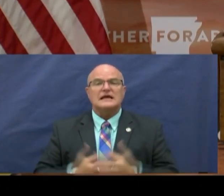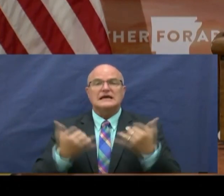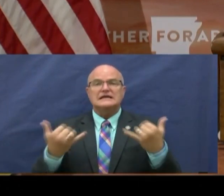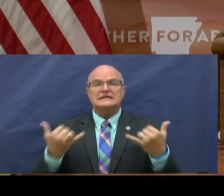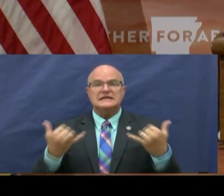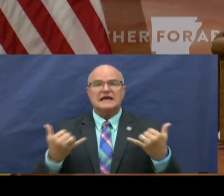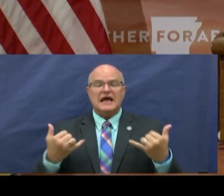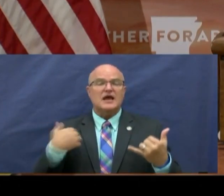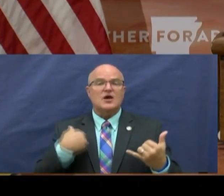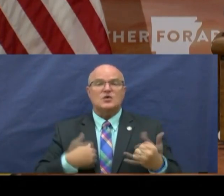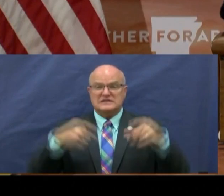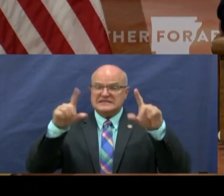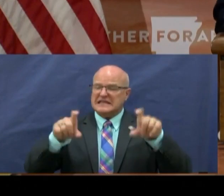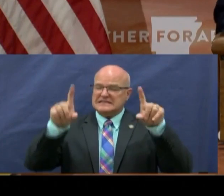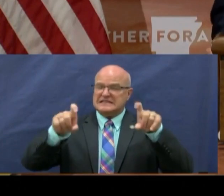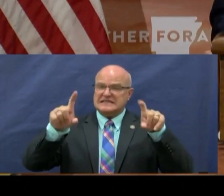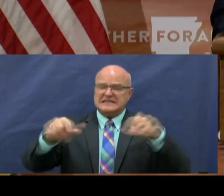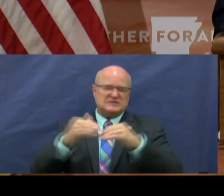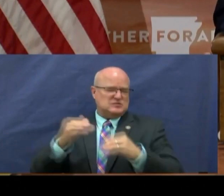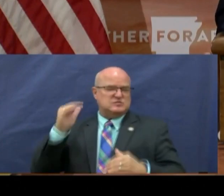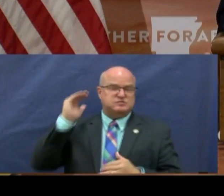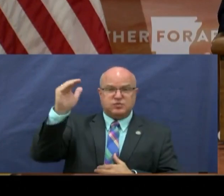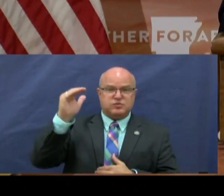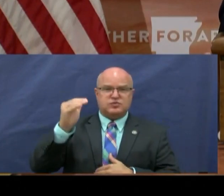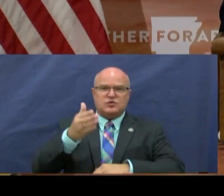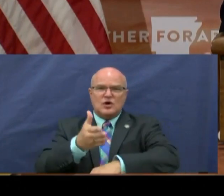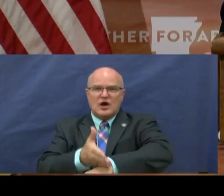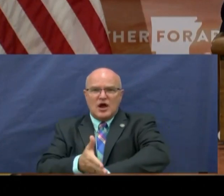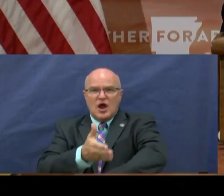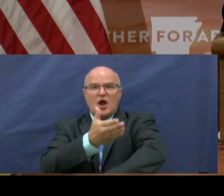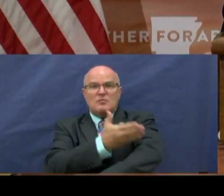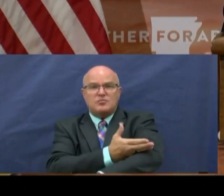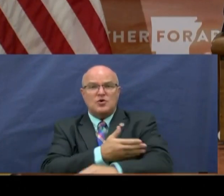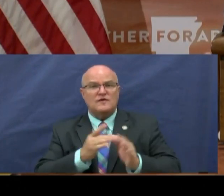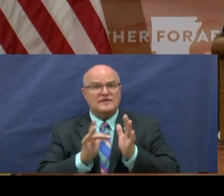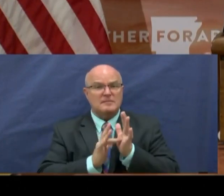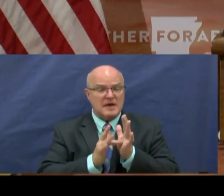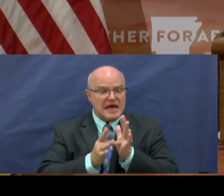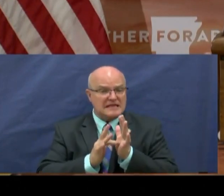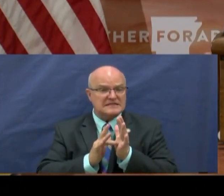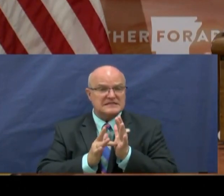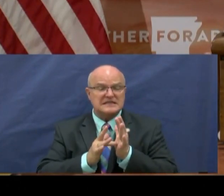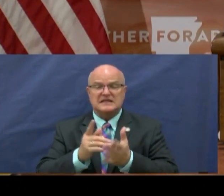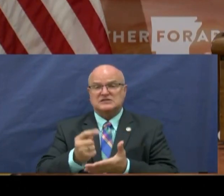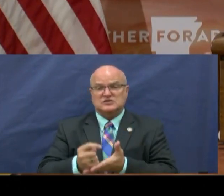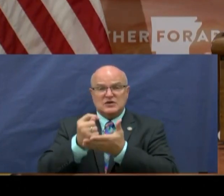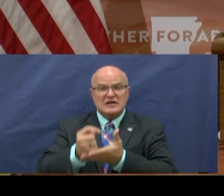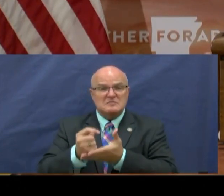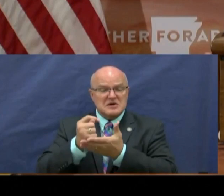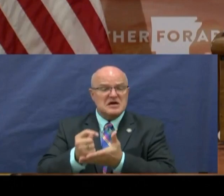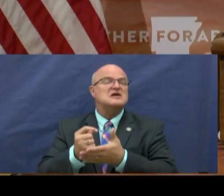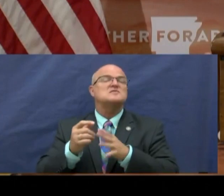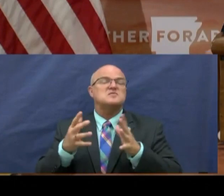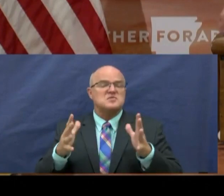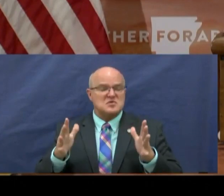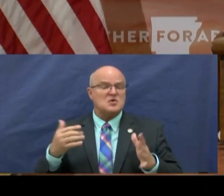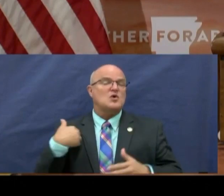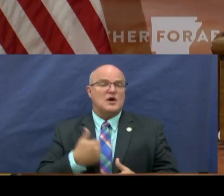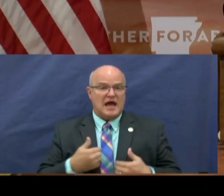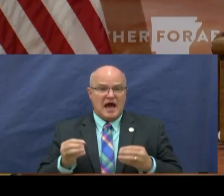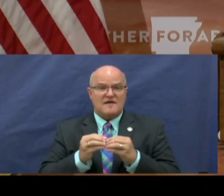testing at record levels. We have improved our medicines, therapeutics, and treatment, and we have